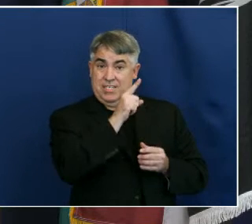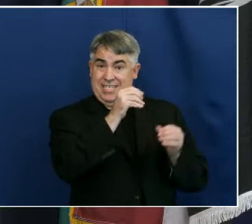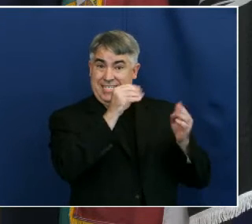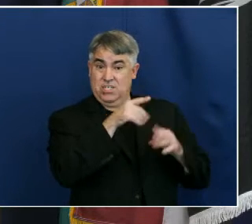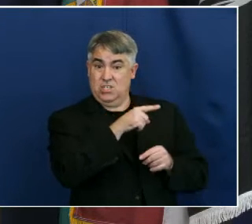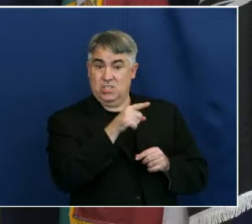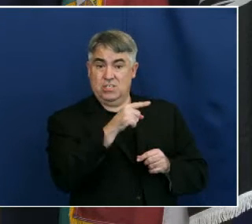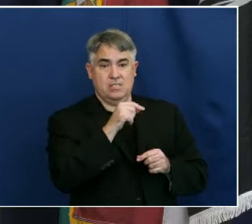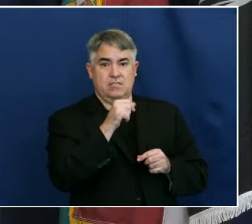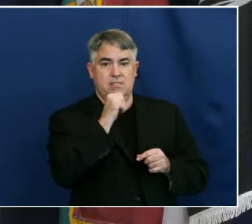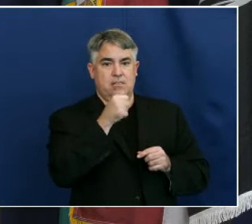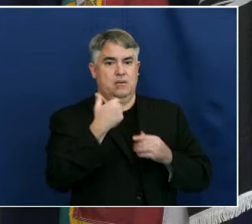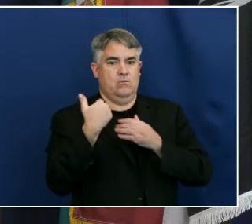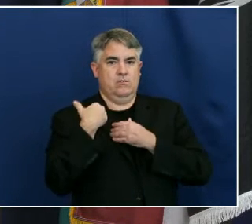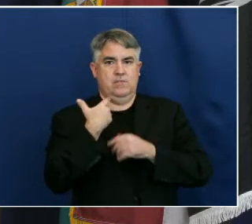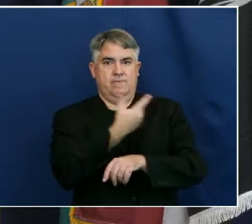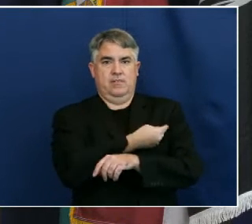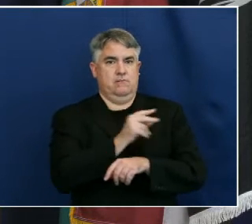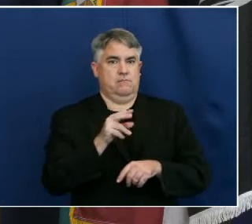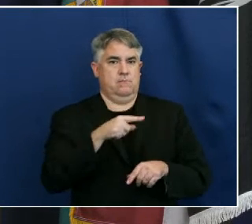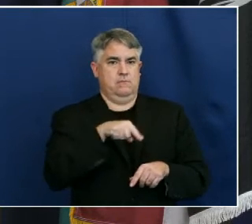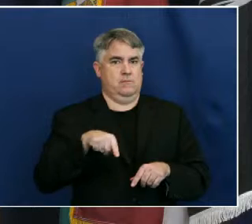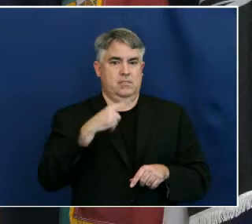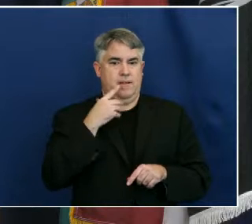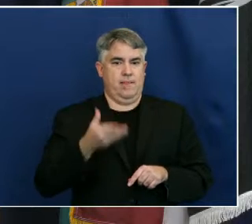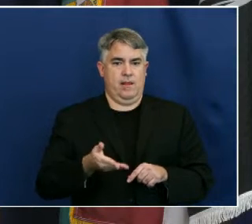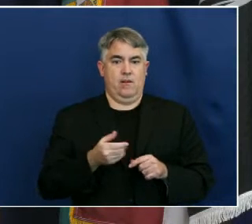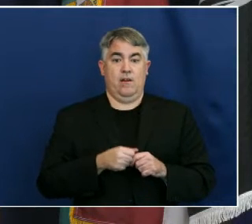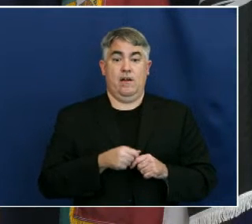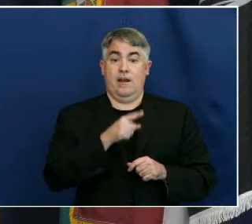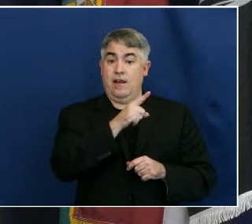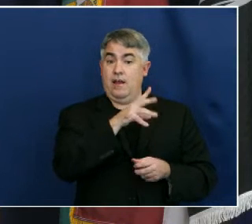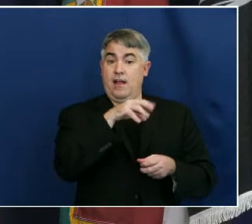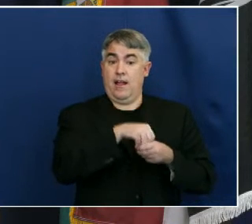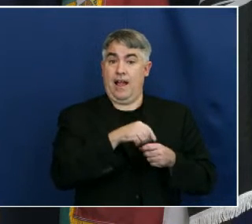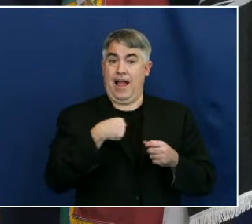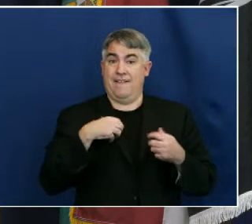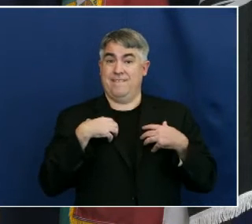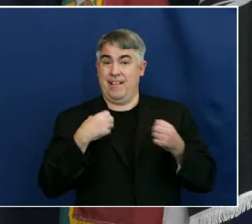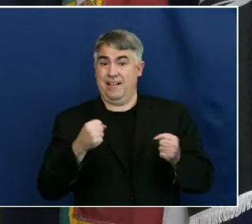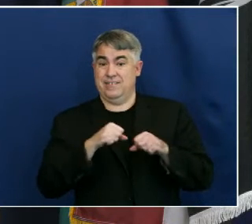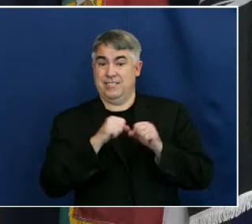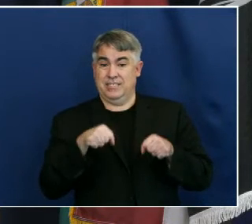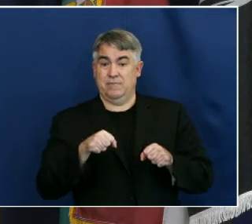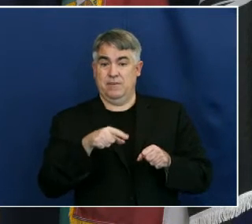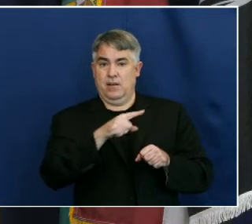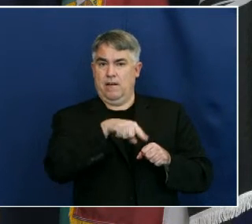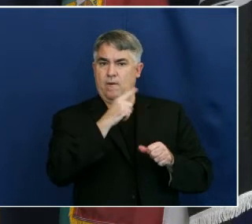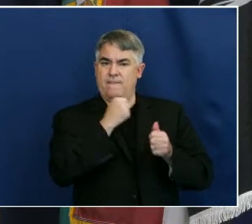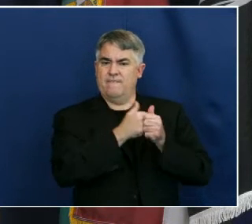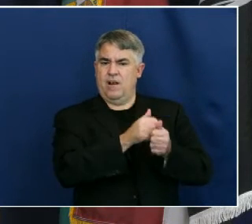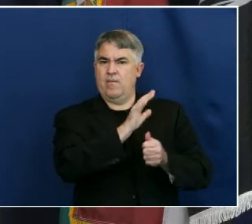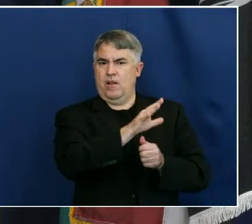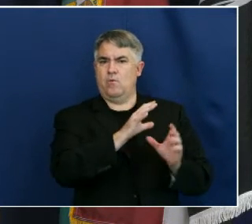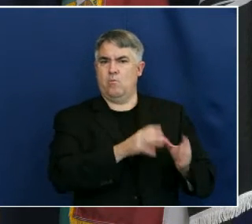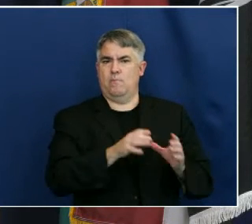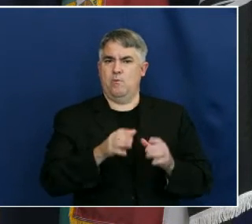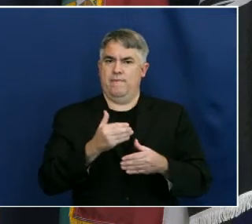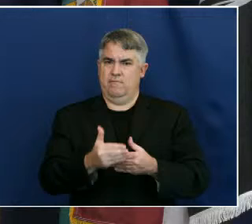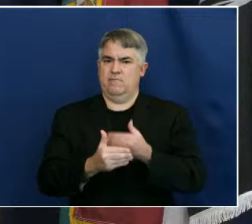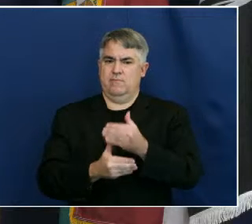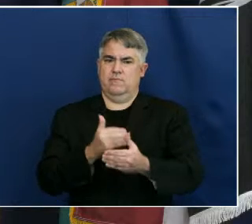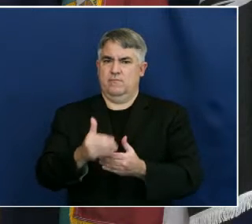administer vaccines. The part, if they have a health system tied to them, then I think that they would follow the tiers. But again, that would be based